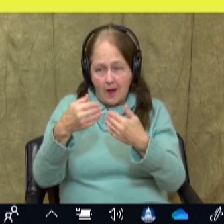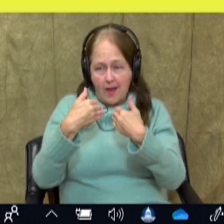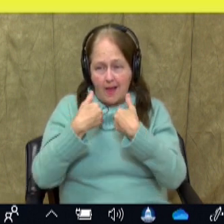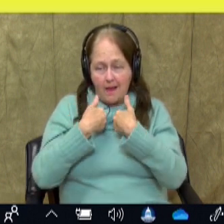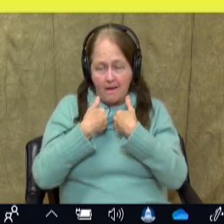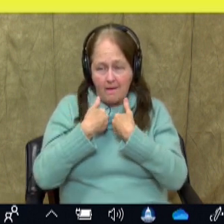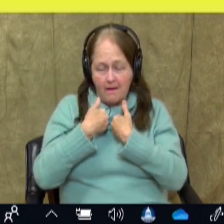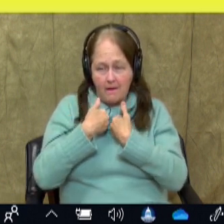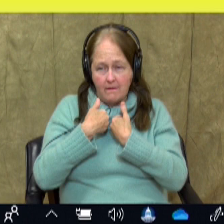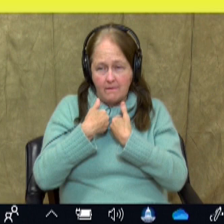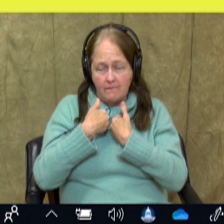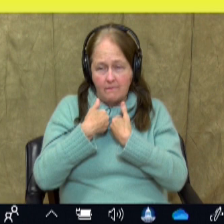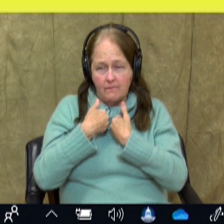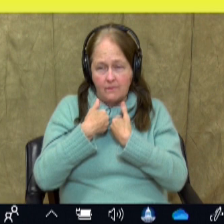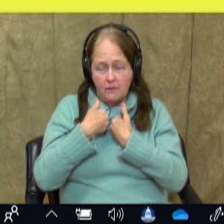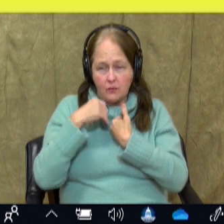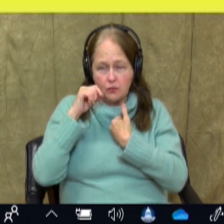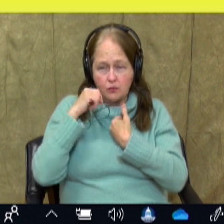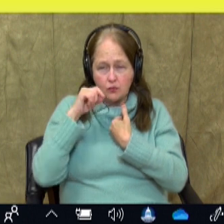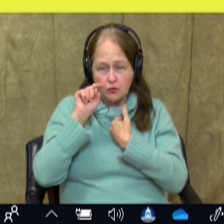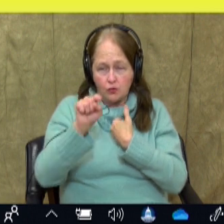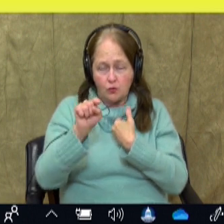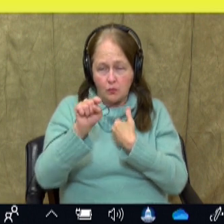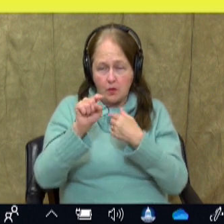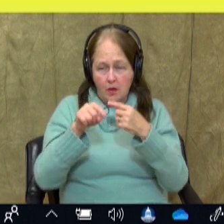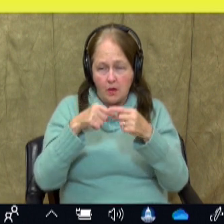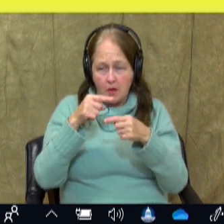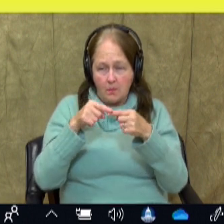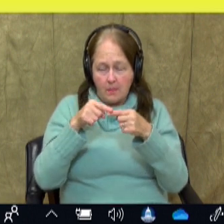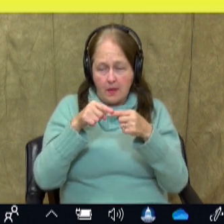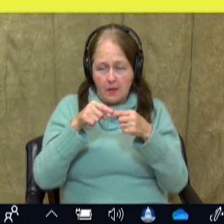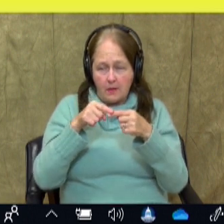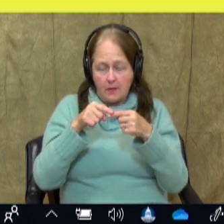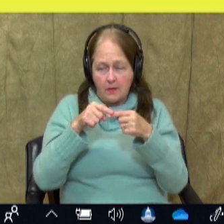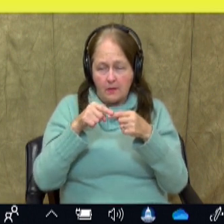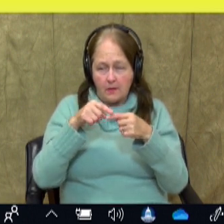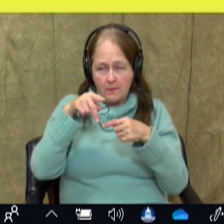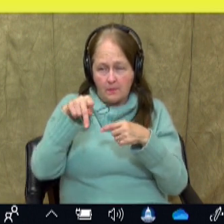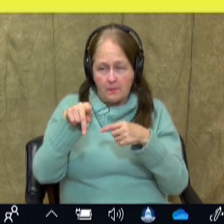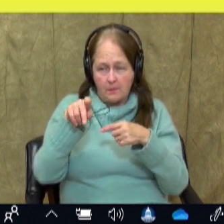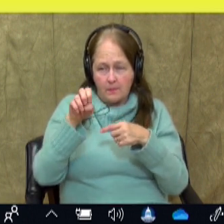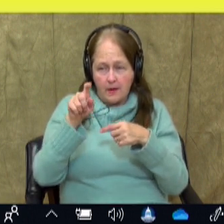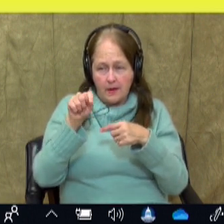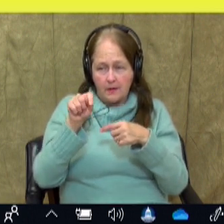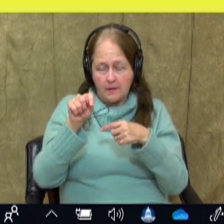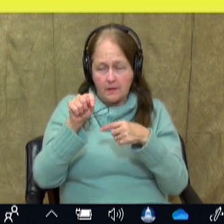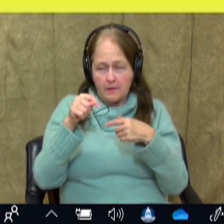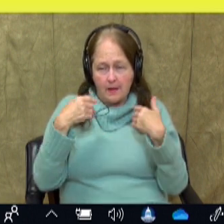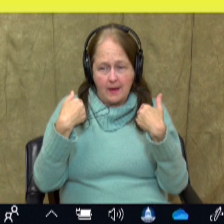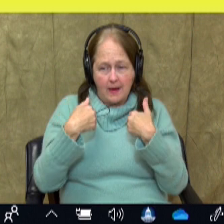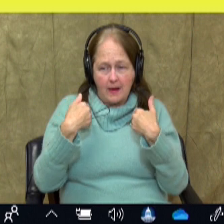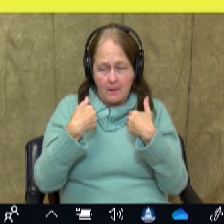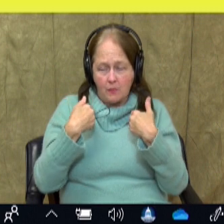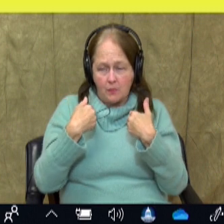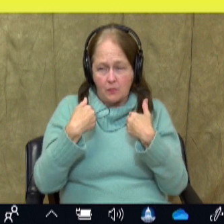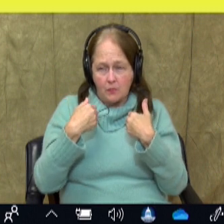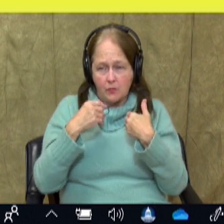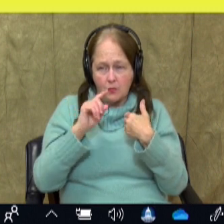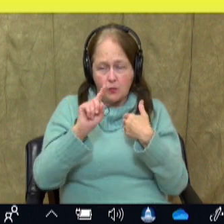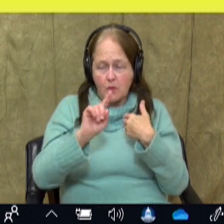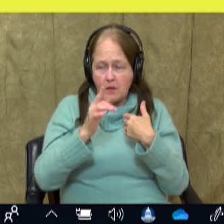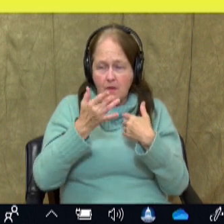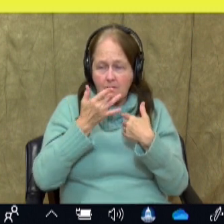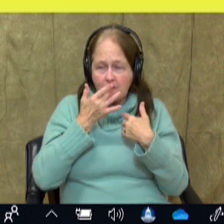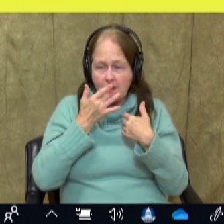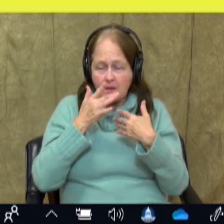have? I'm only asking you. So you can't, I'm only going to get one answer. If I ask you, what is